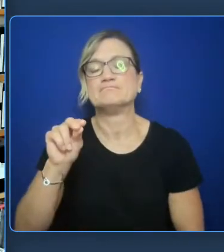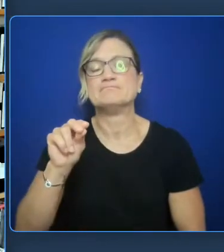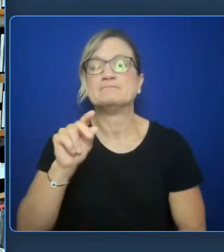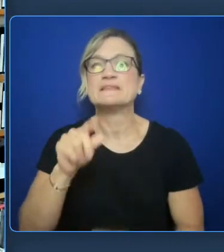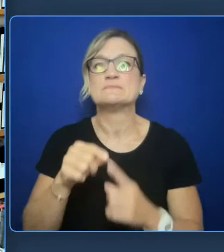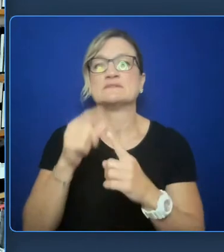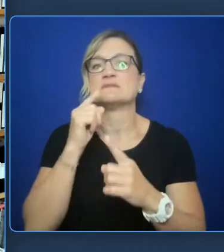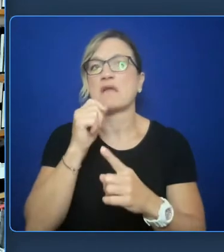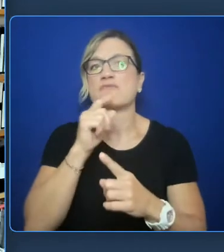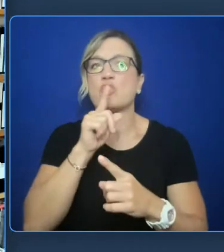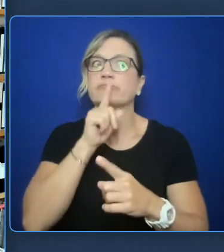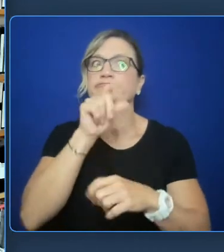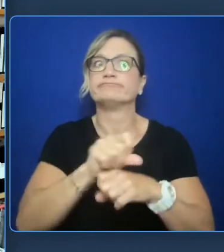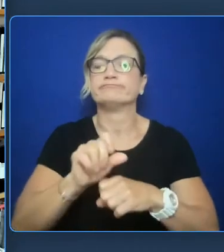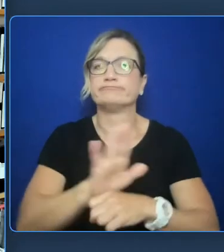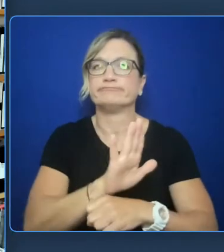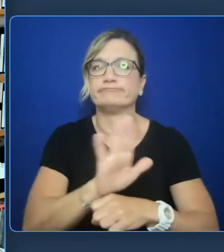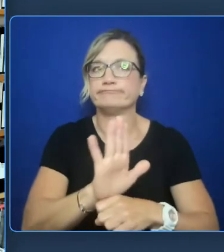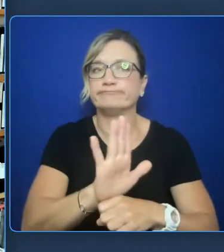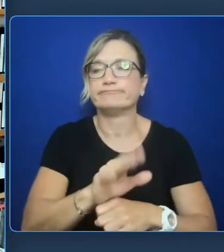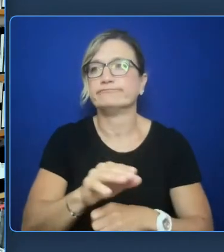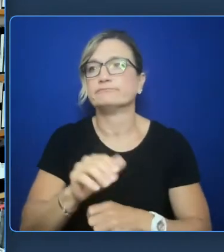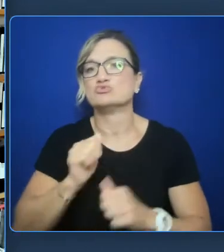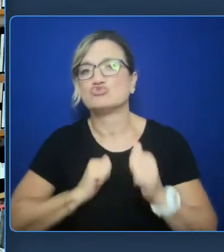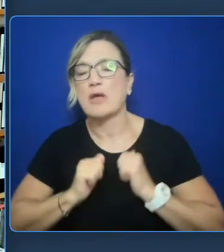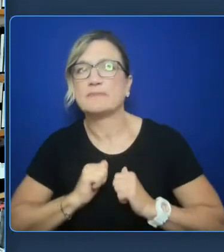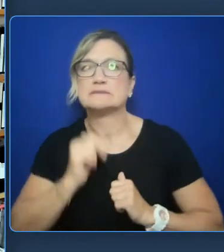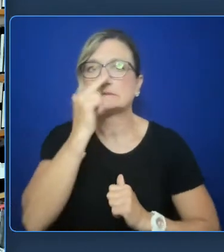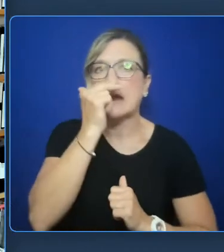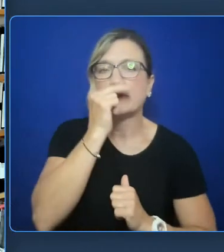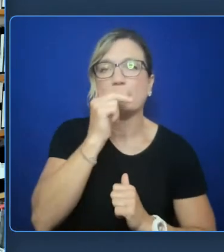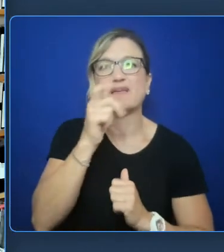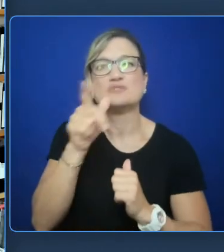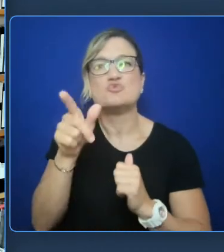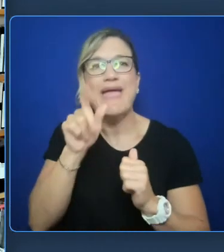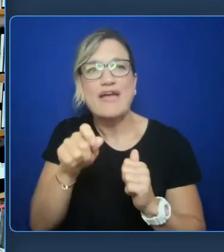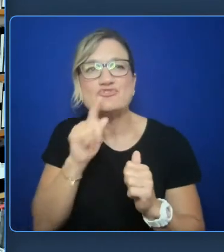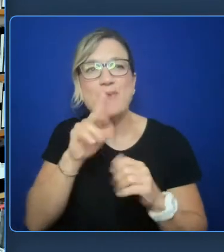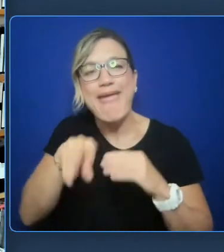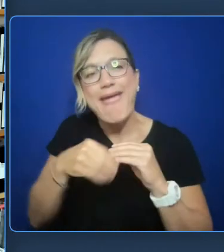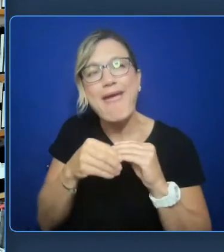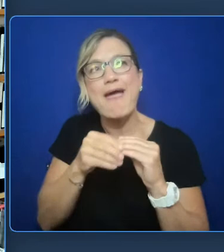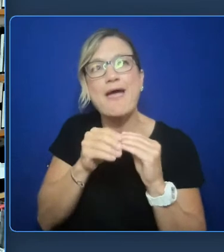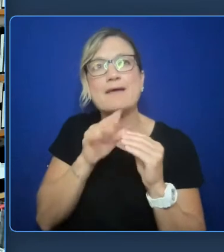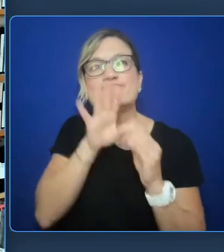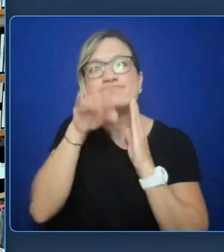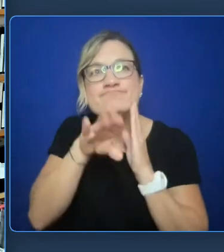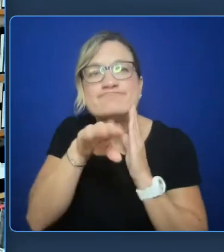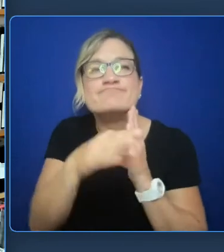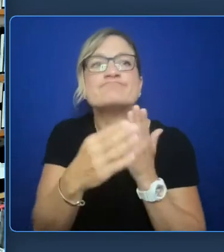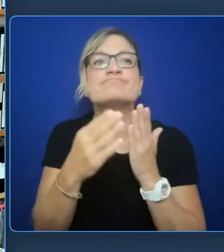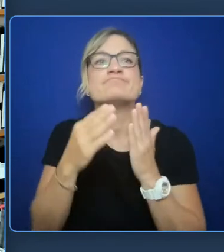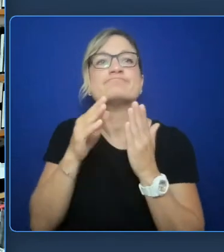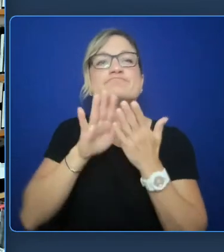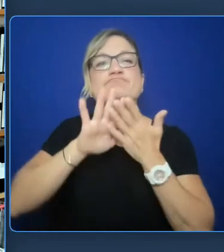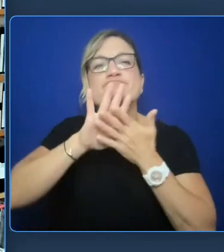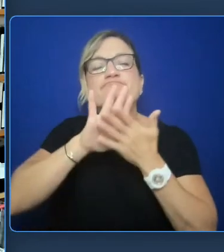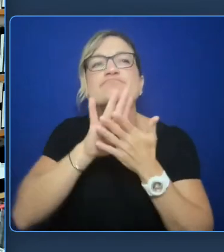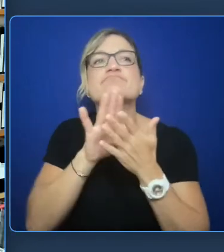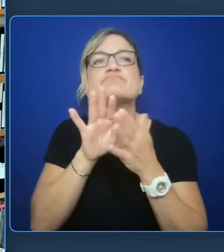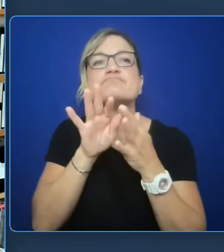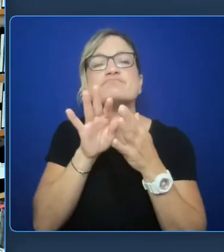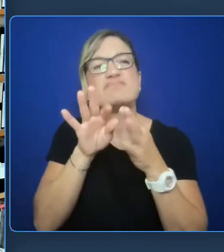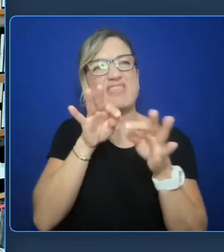films and such dramas, comedies, where that nuance and subtlety in the vocalization of the description is